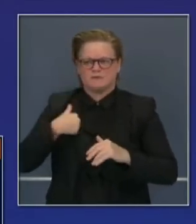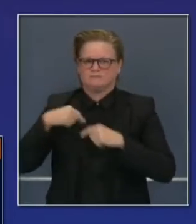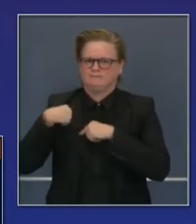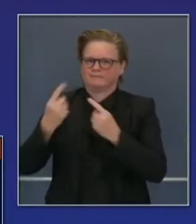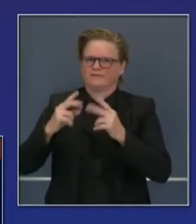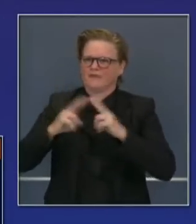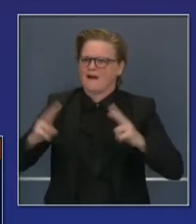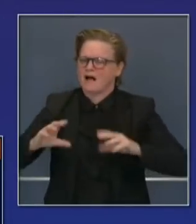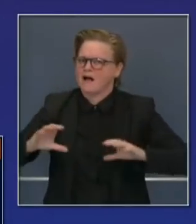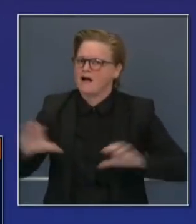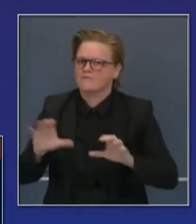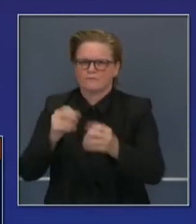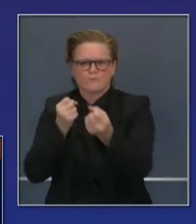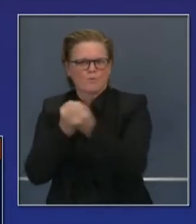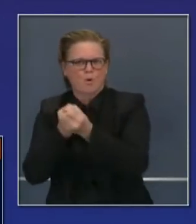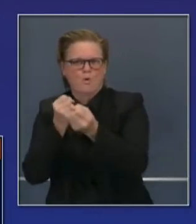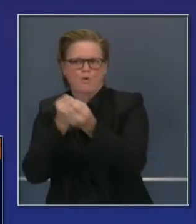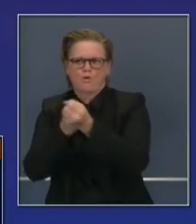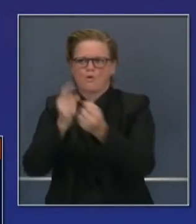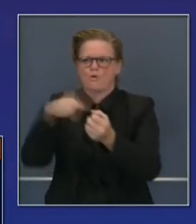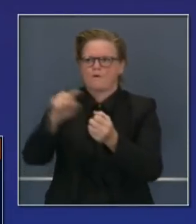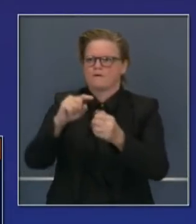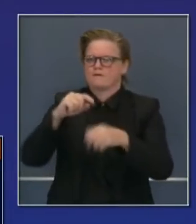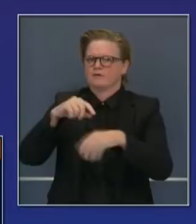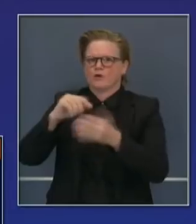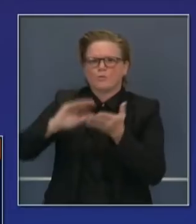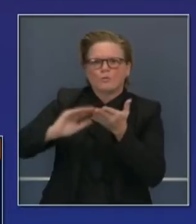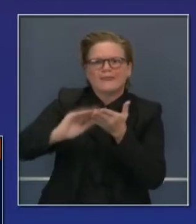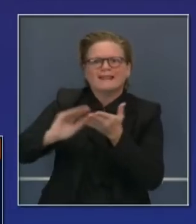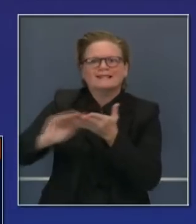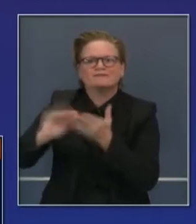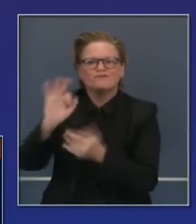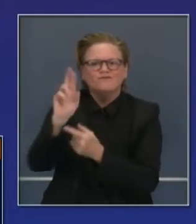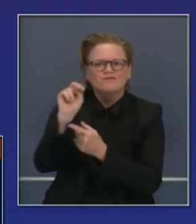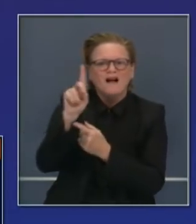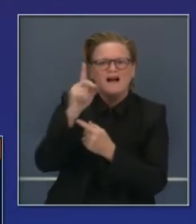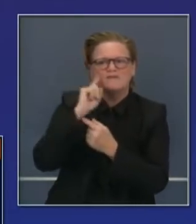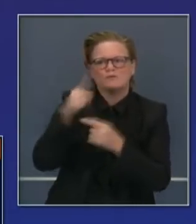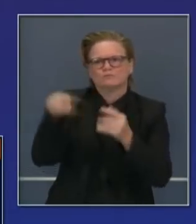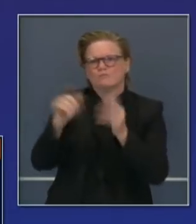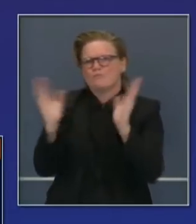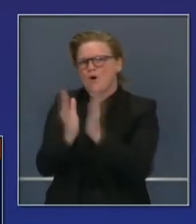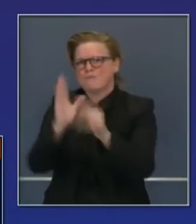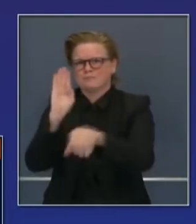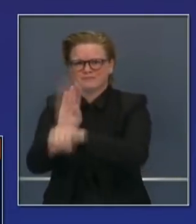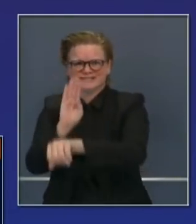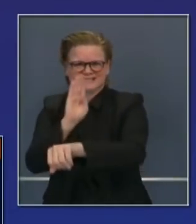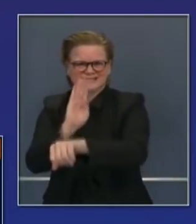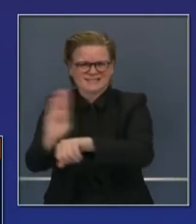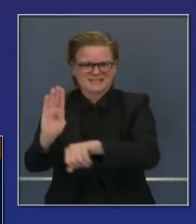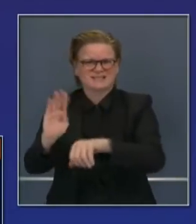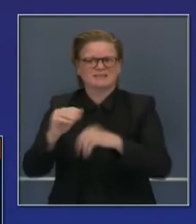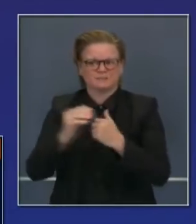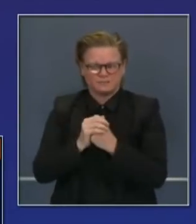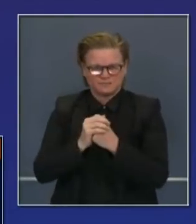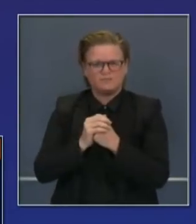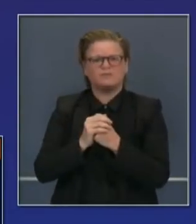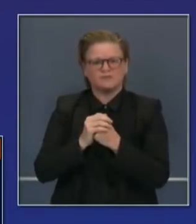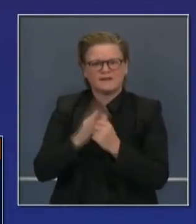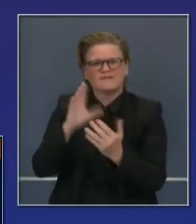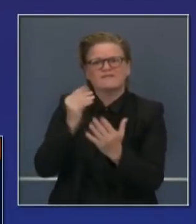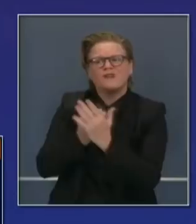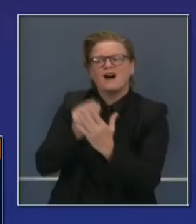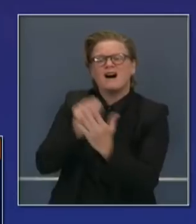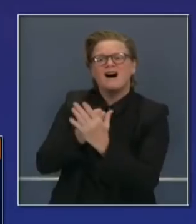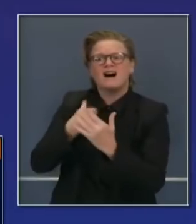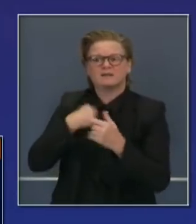supports and relief for small businesses and medium-sized businesses. We did so in last year's budget, And we also announced on Monday some